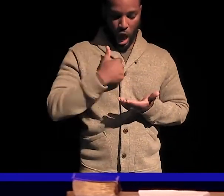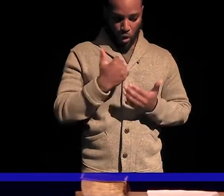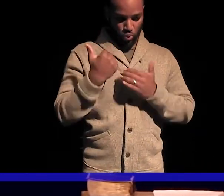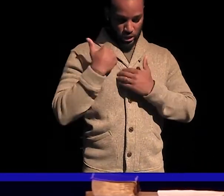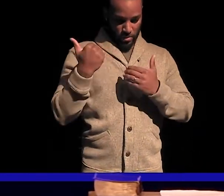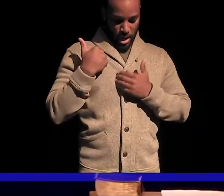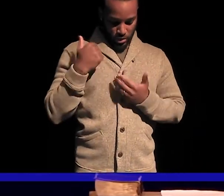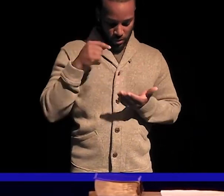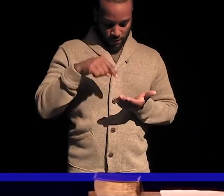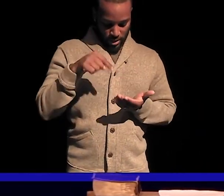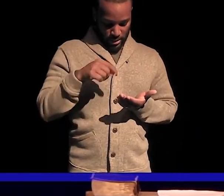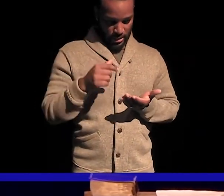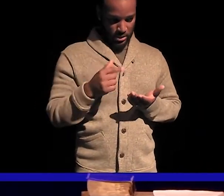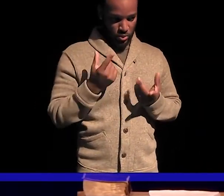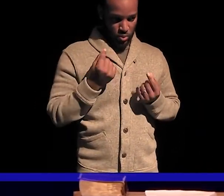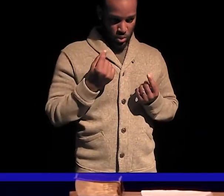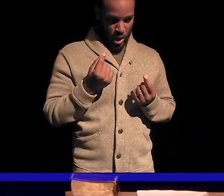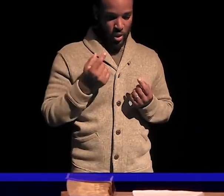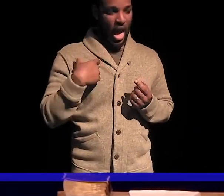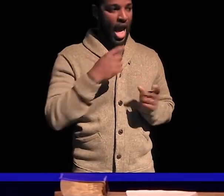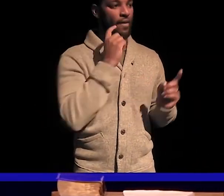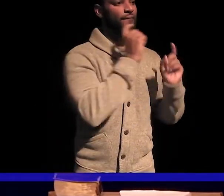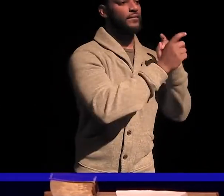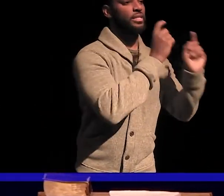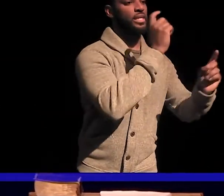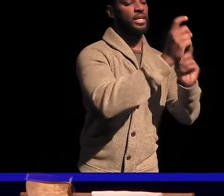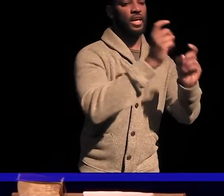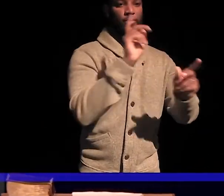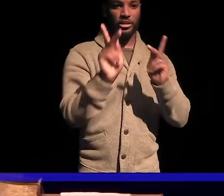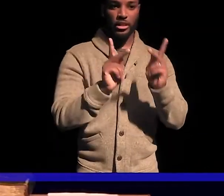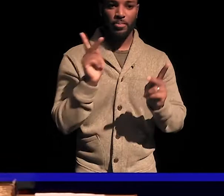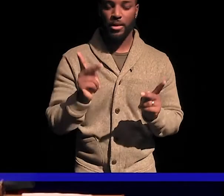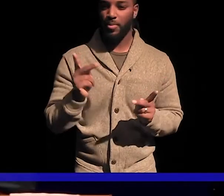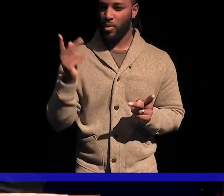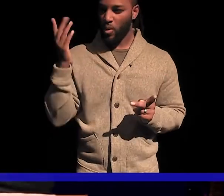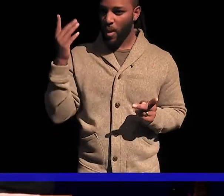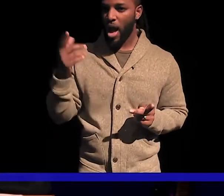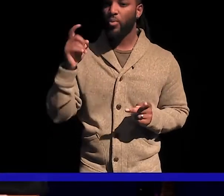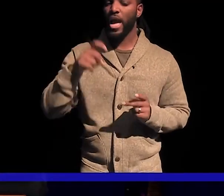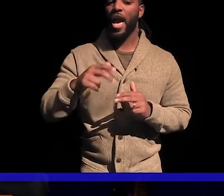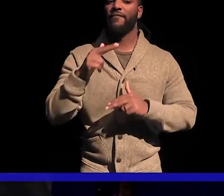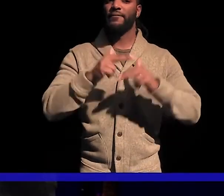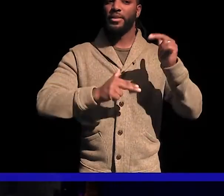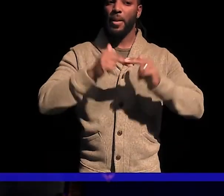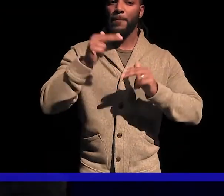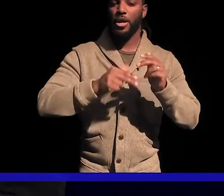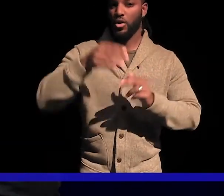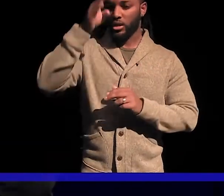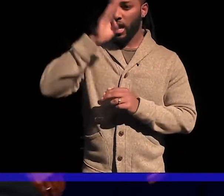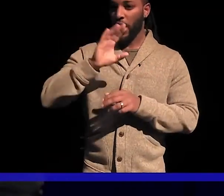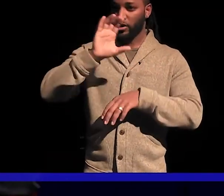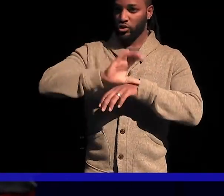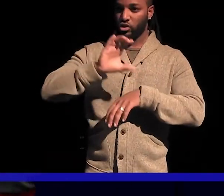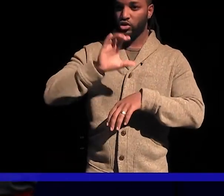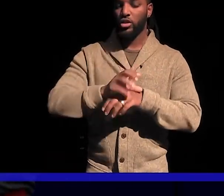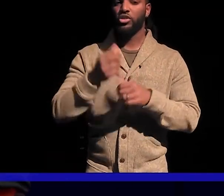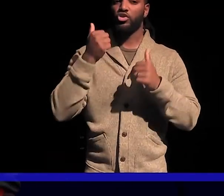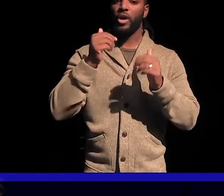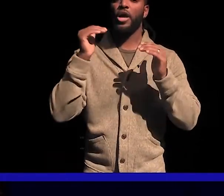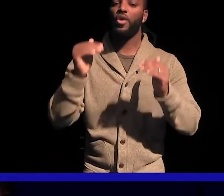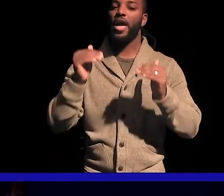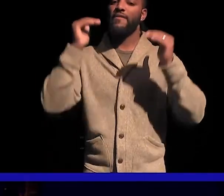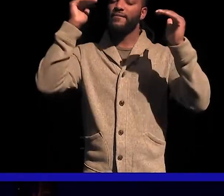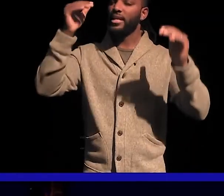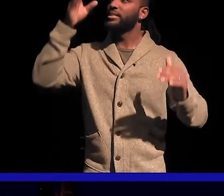of those gifts in order to build the church into which God has brought us and in order to advance the kingdom